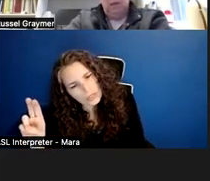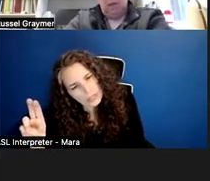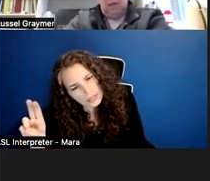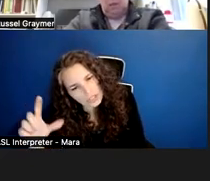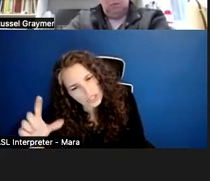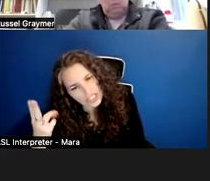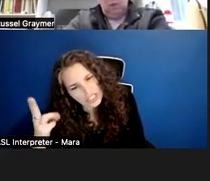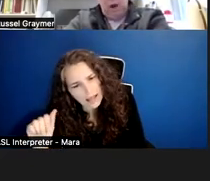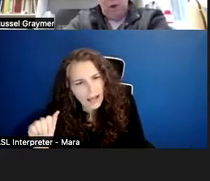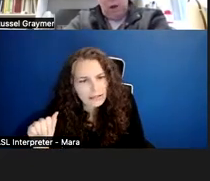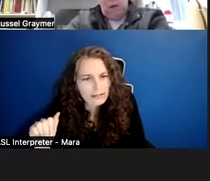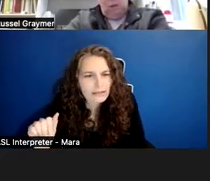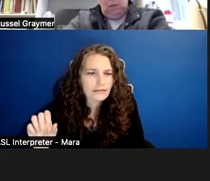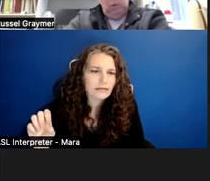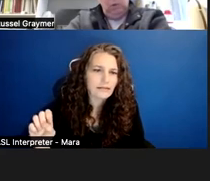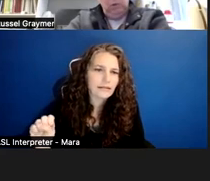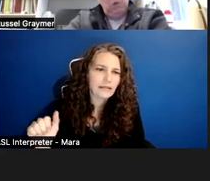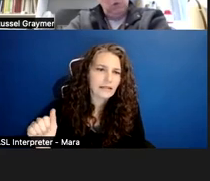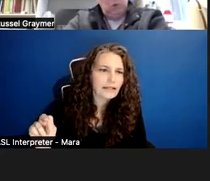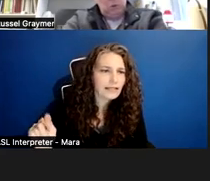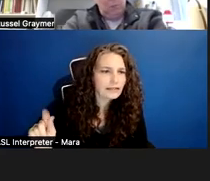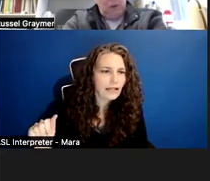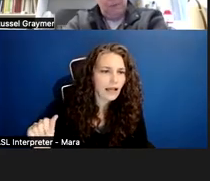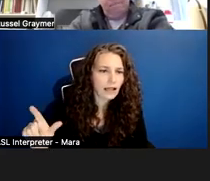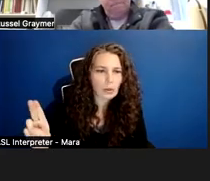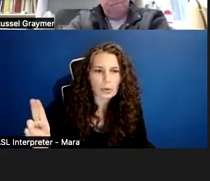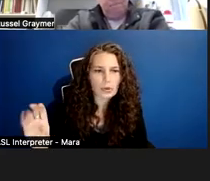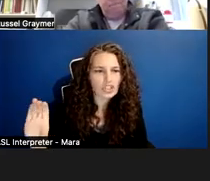low-lying area labeled the Los Osos domain.